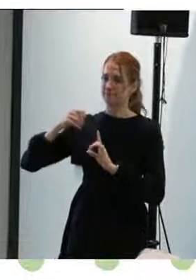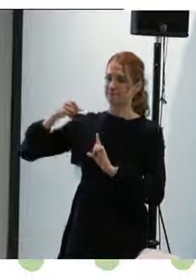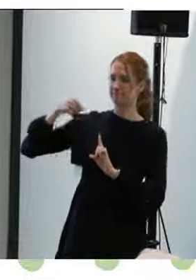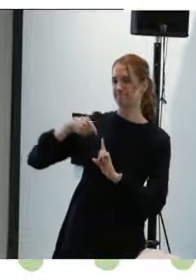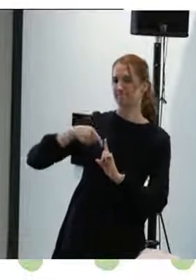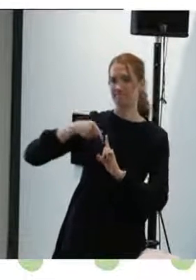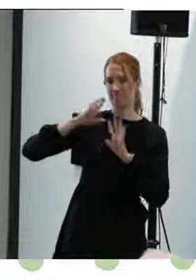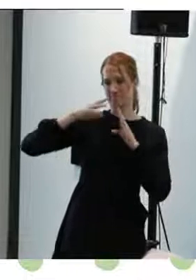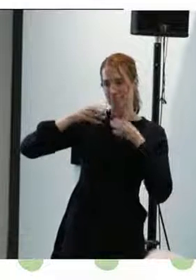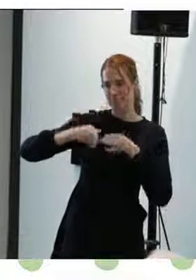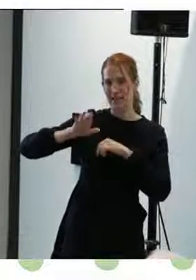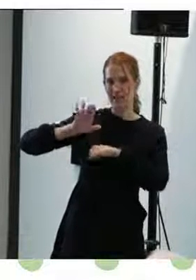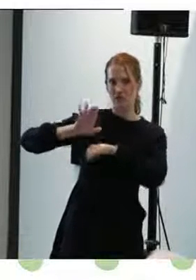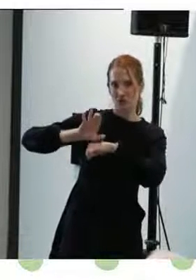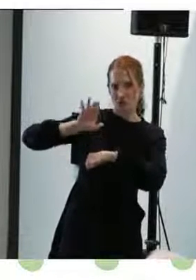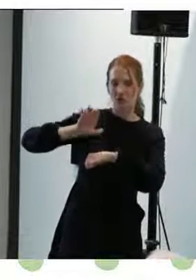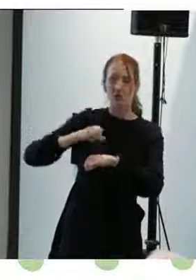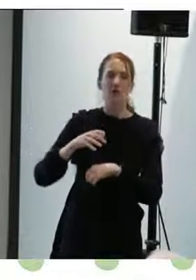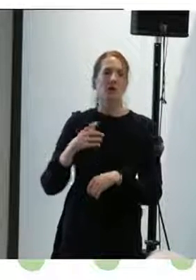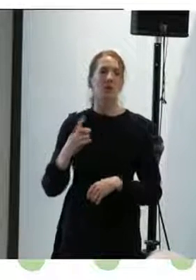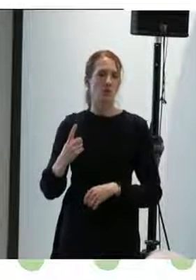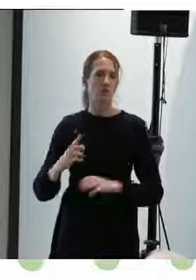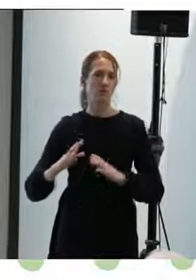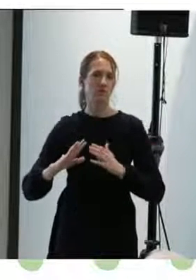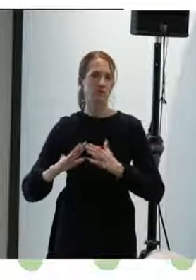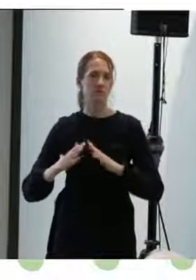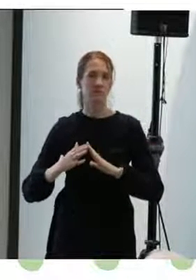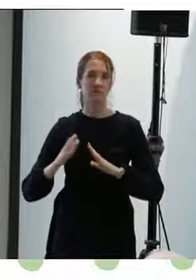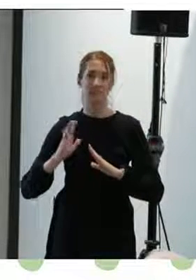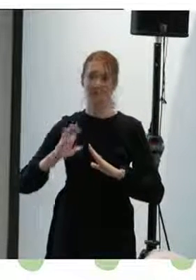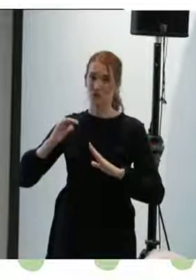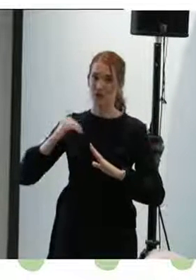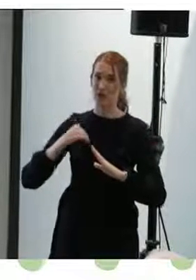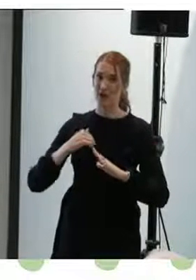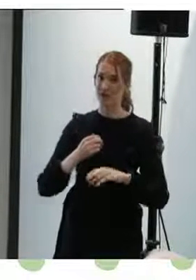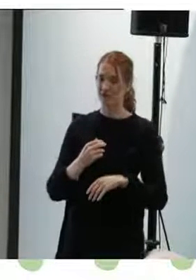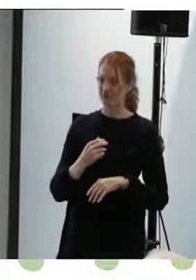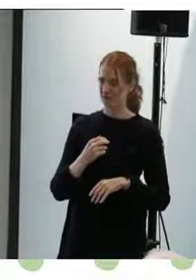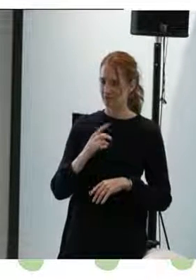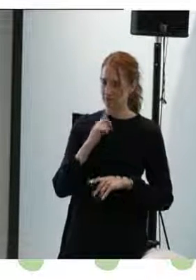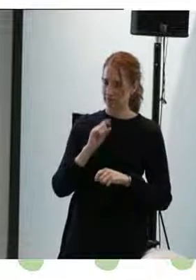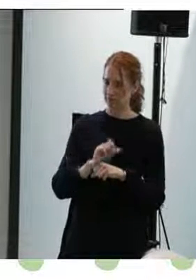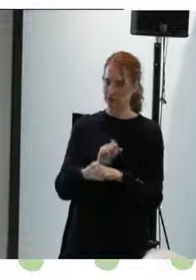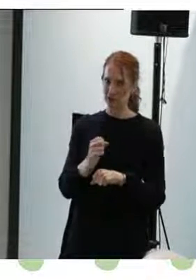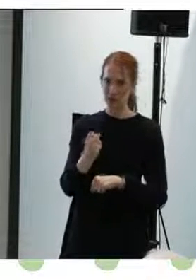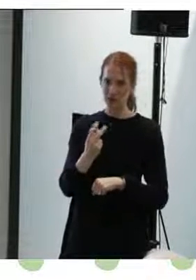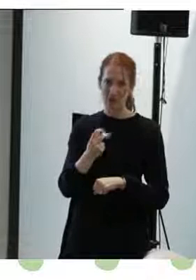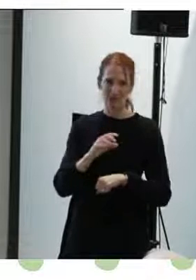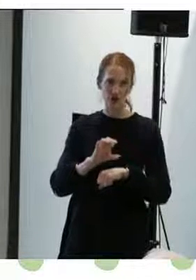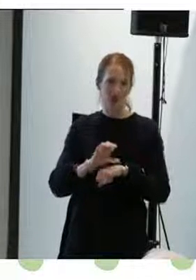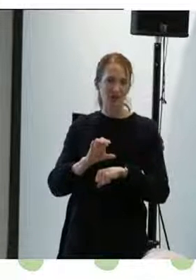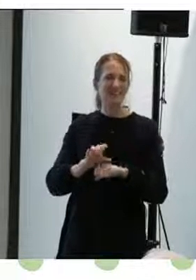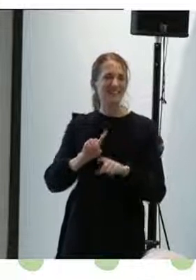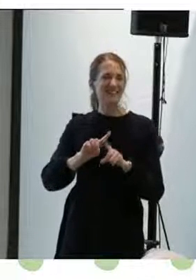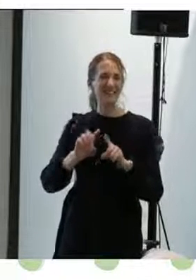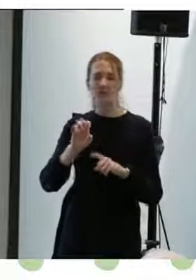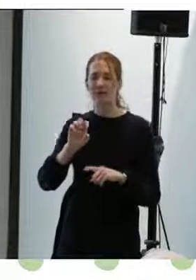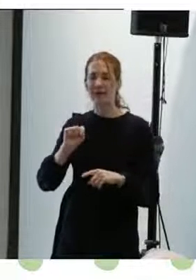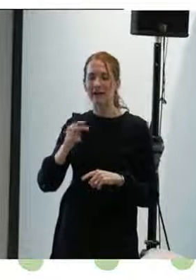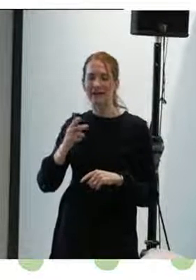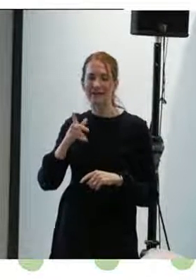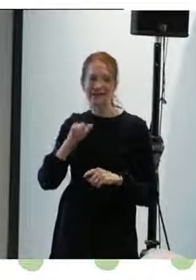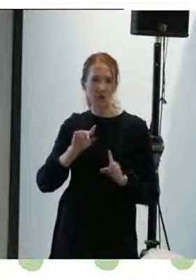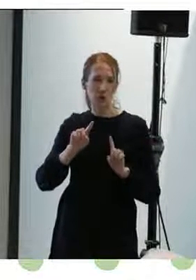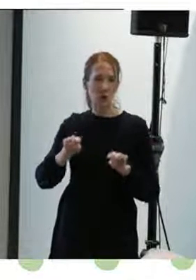And one of the towns I was in used to have literally 12 churches, and different ethnicities would go to different churches, and they'd have all